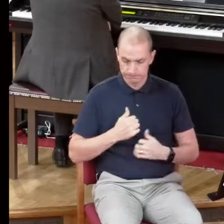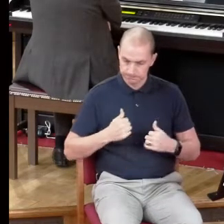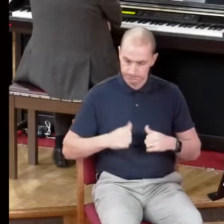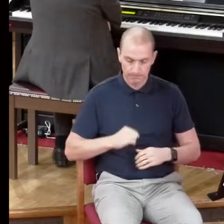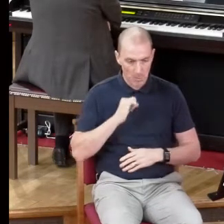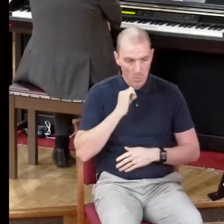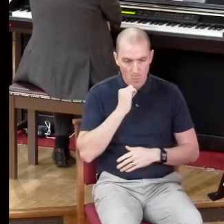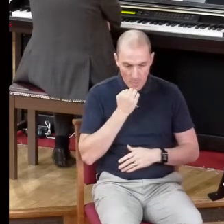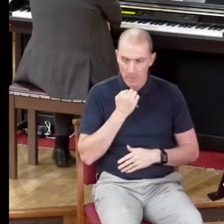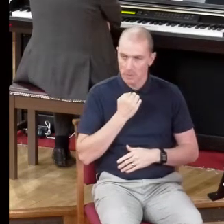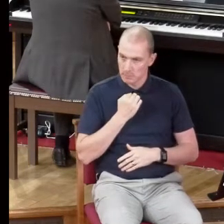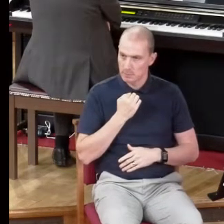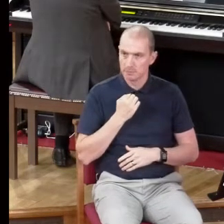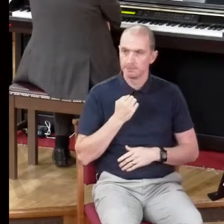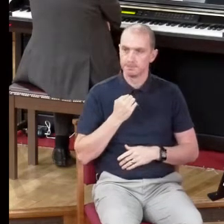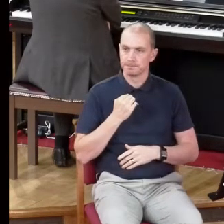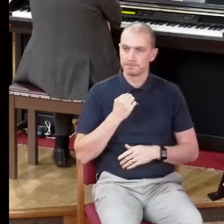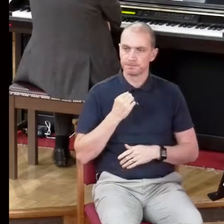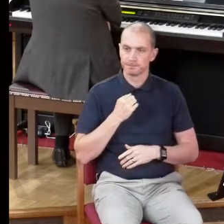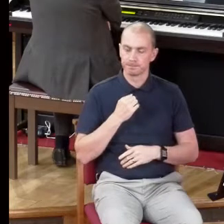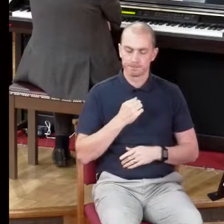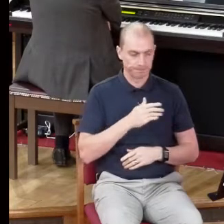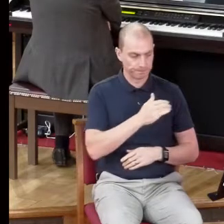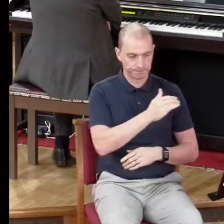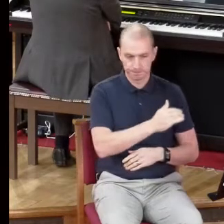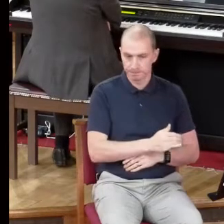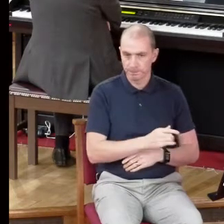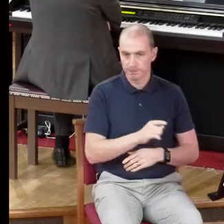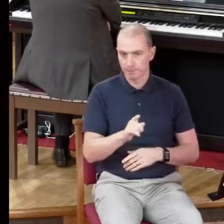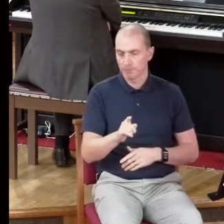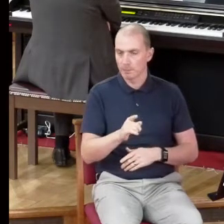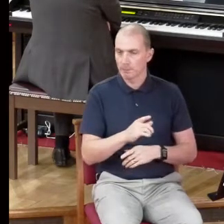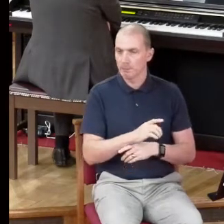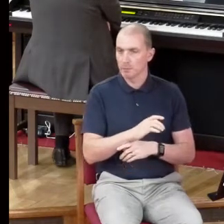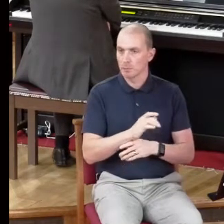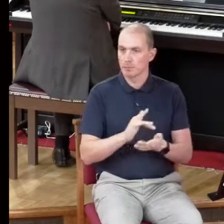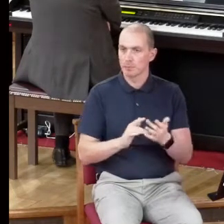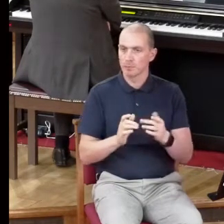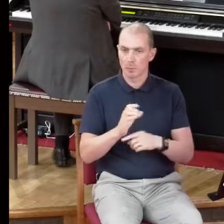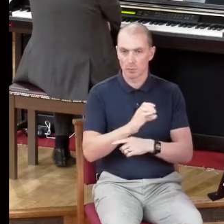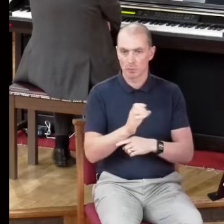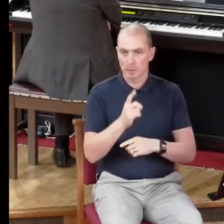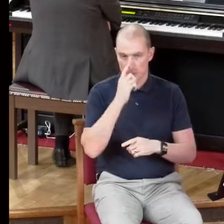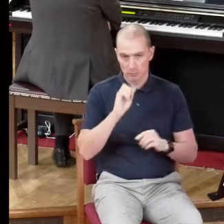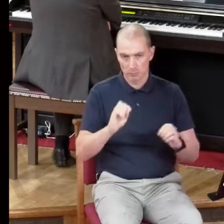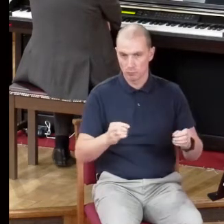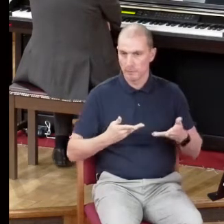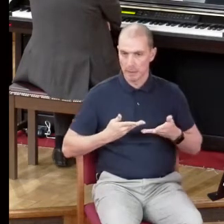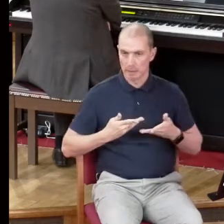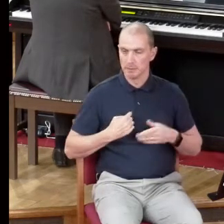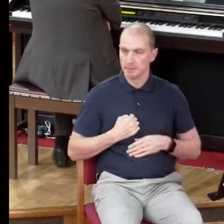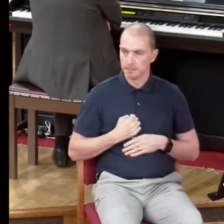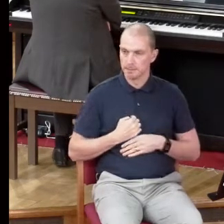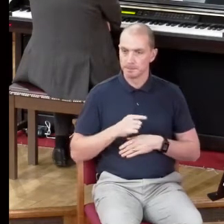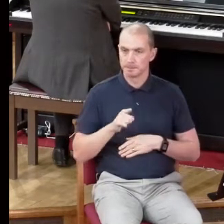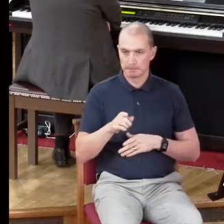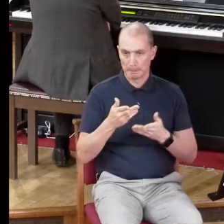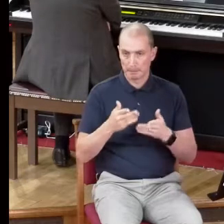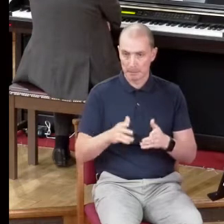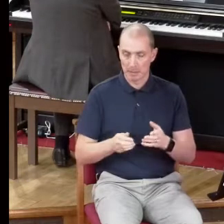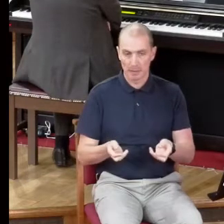and all that the gospel of Christ is able to give. From the Son of God who loved us and gave himself for us.